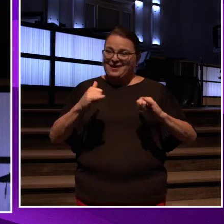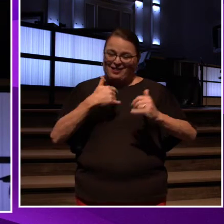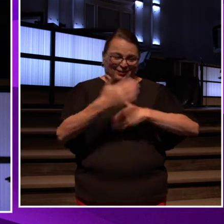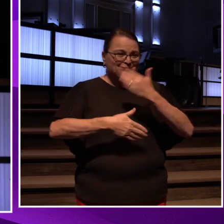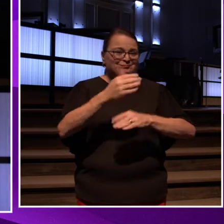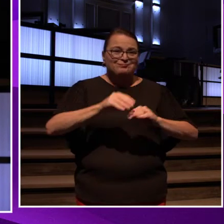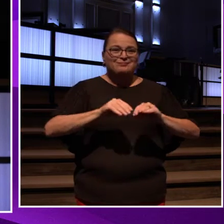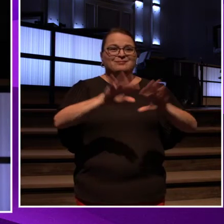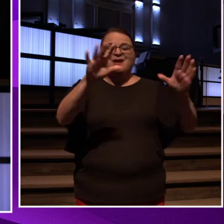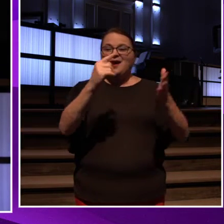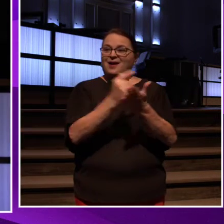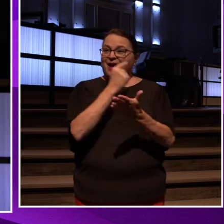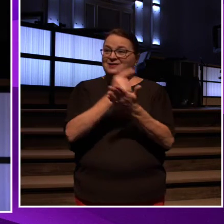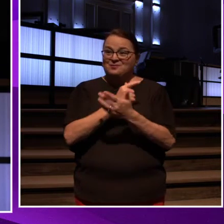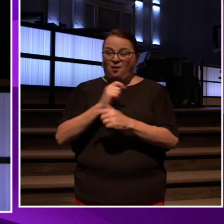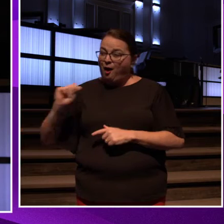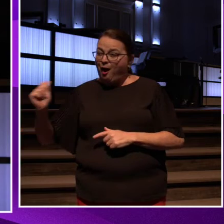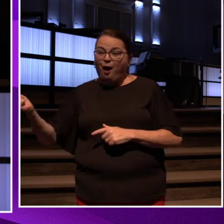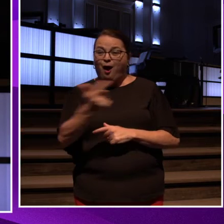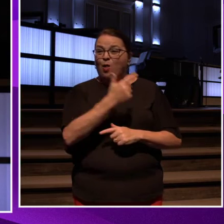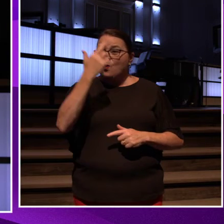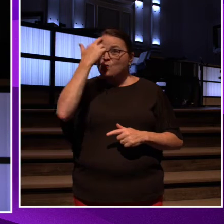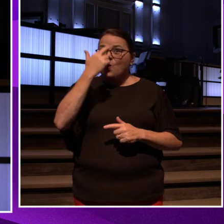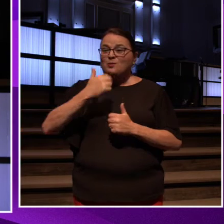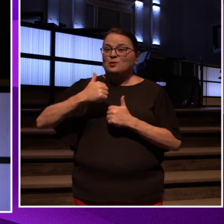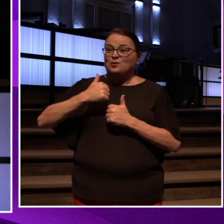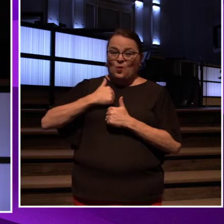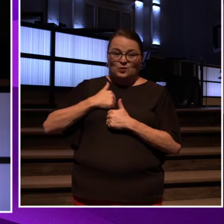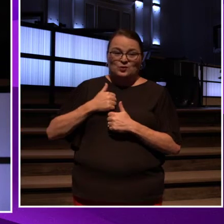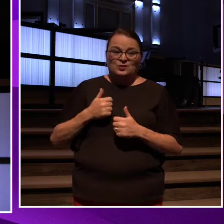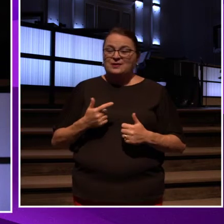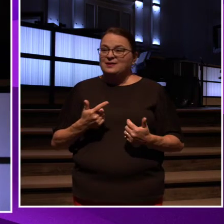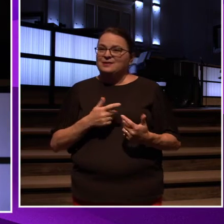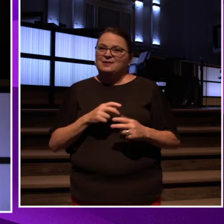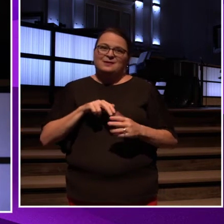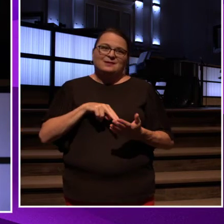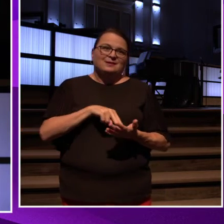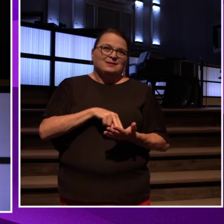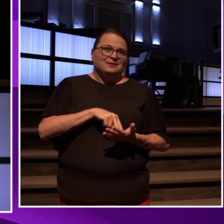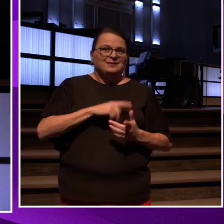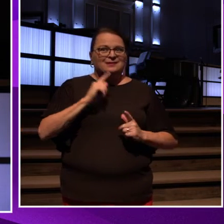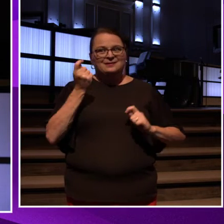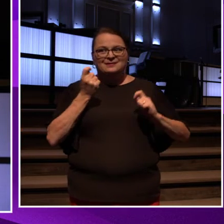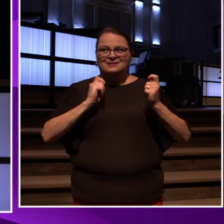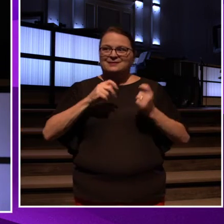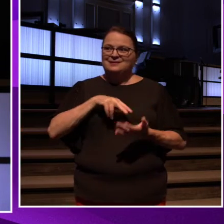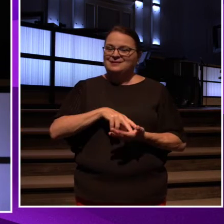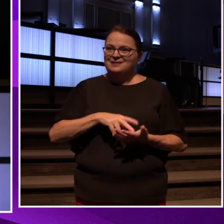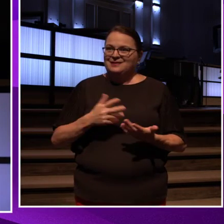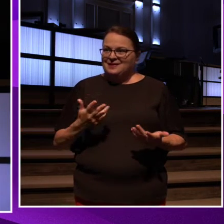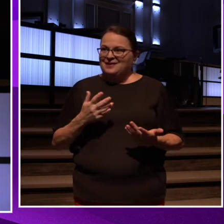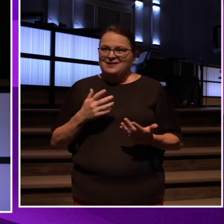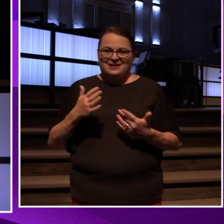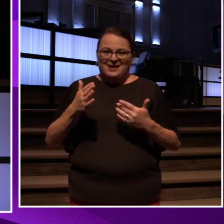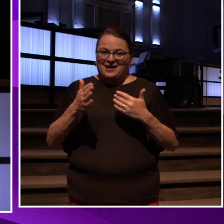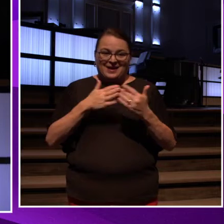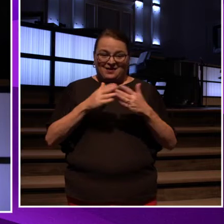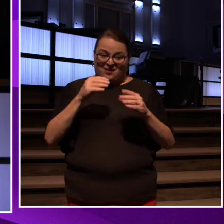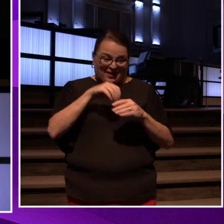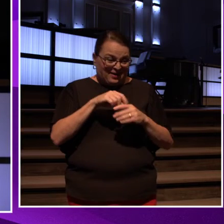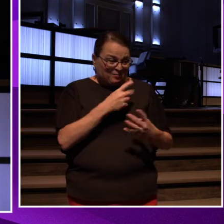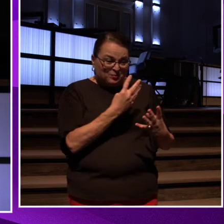these Roman soldiers are hearing it. Guess what they're doing? They're going back and telling their families. Even in my prison experience.